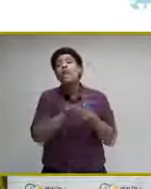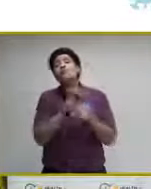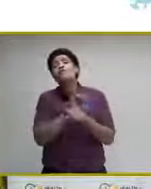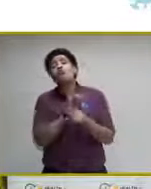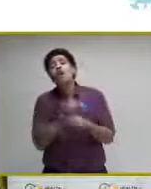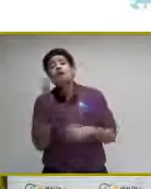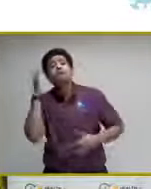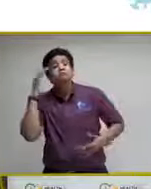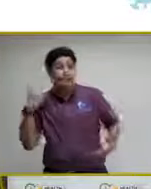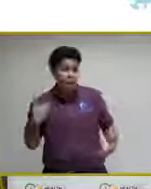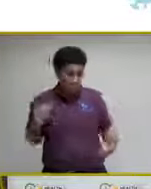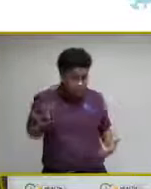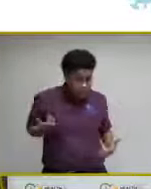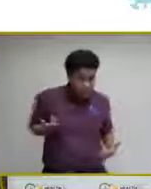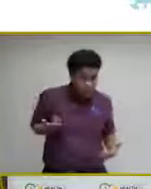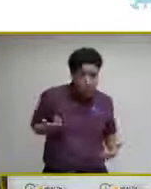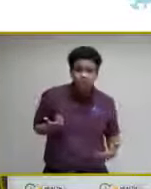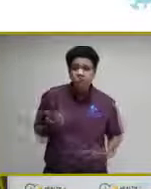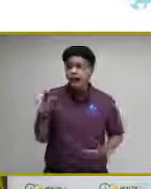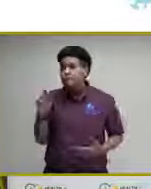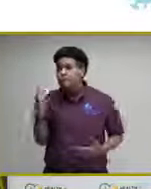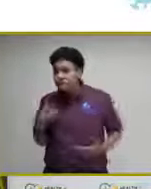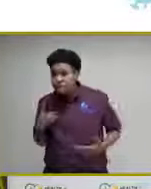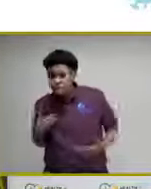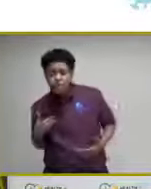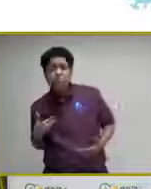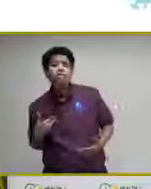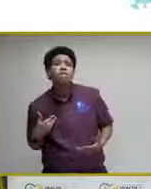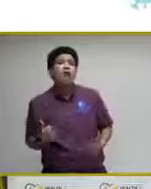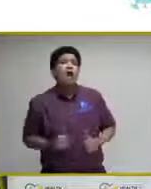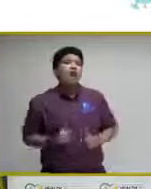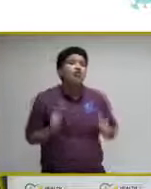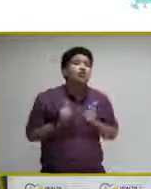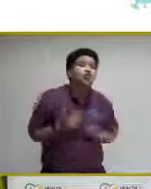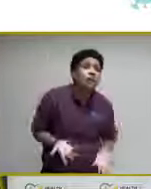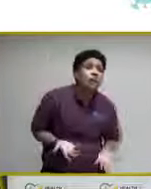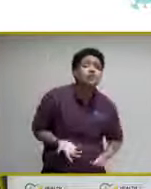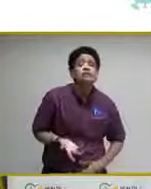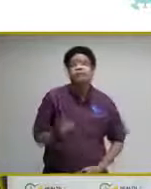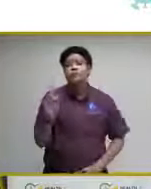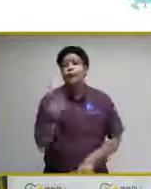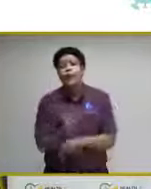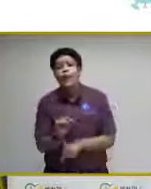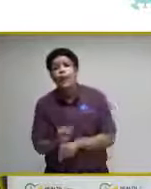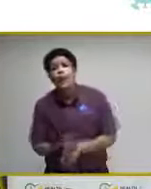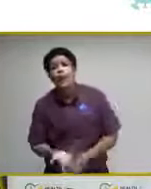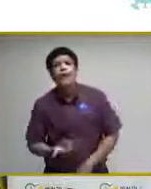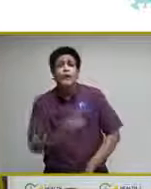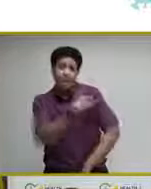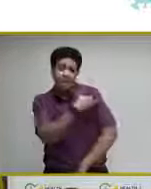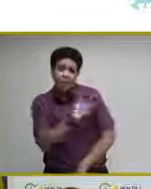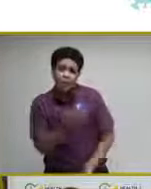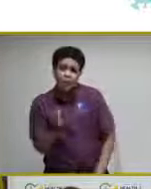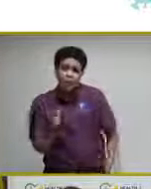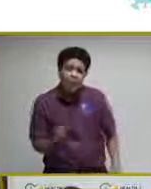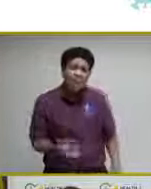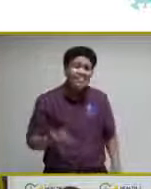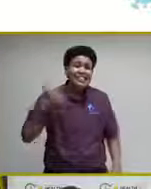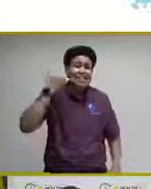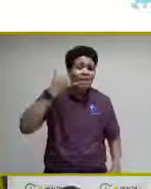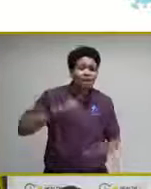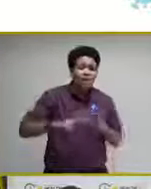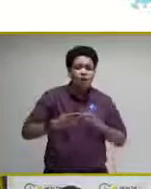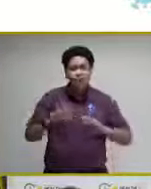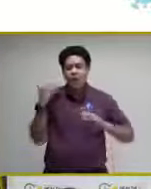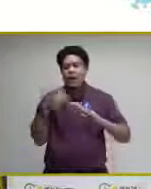allergies, your address, the venue that you wish to be vaccinated at, your telephone number and email. Basic